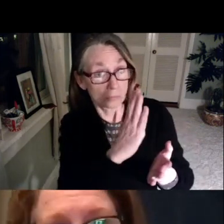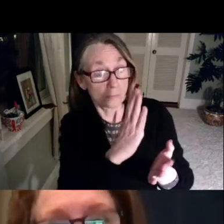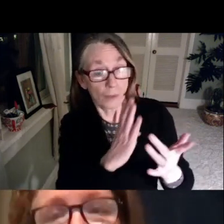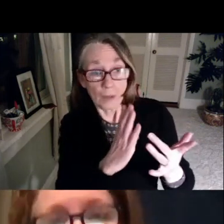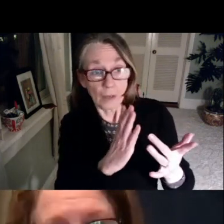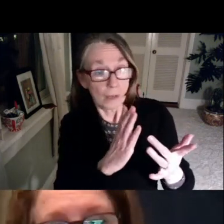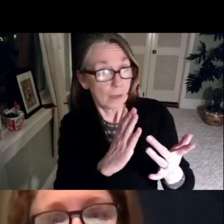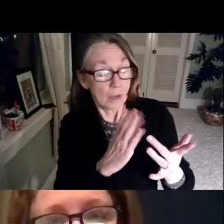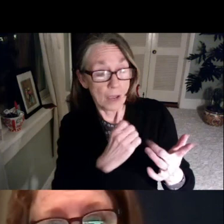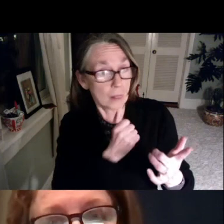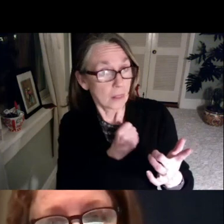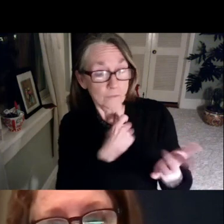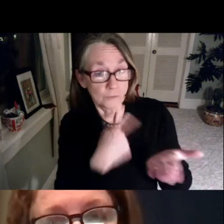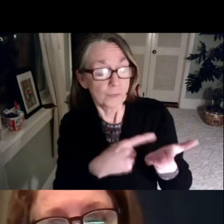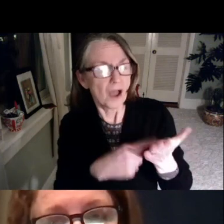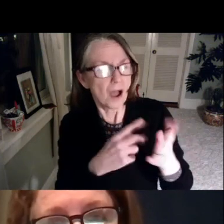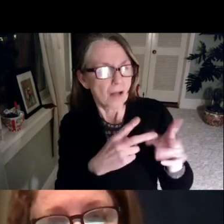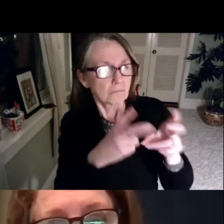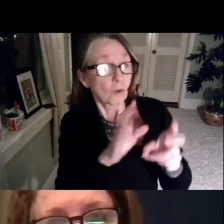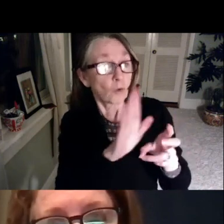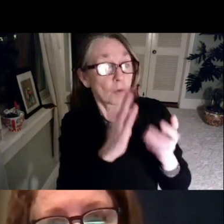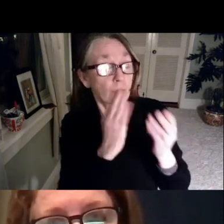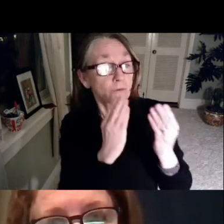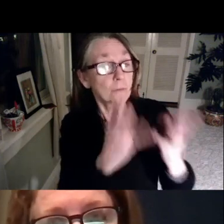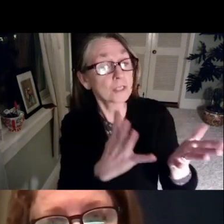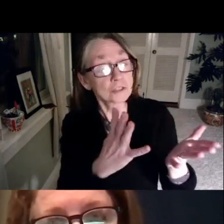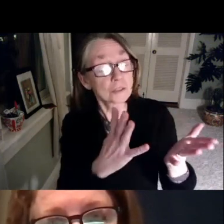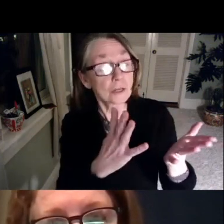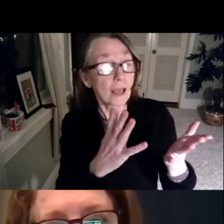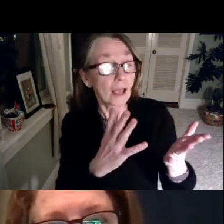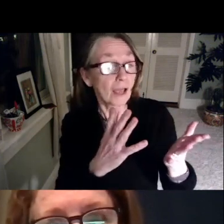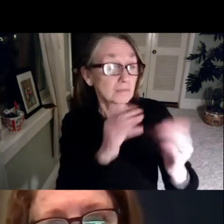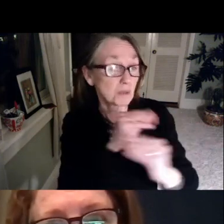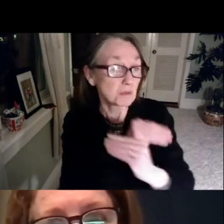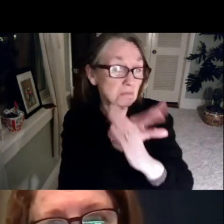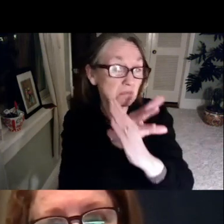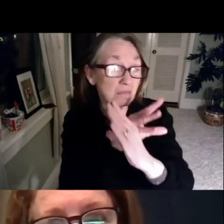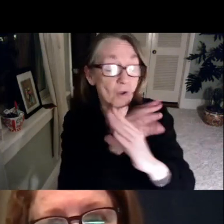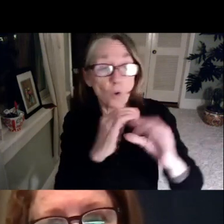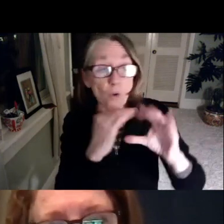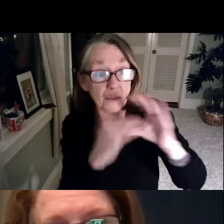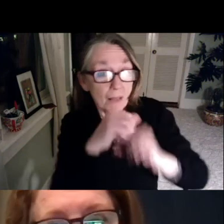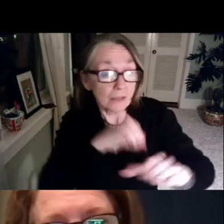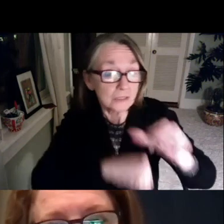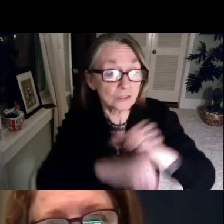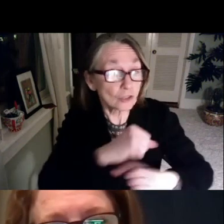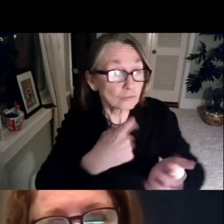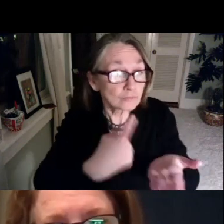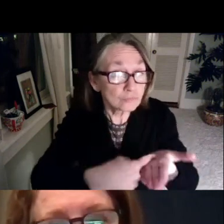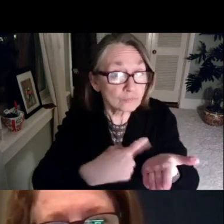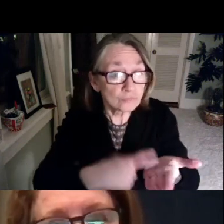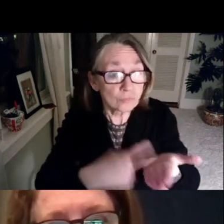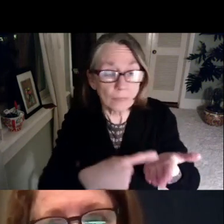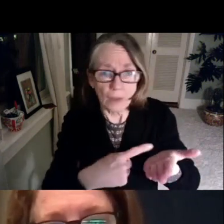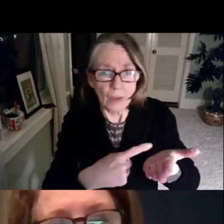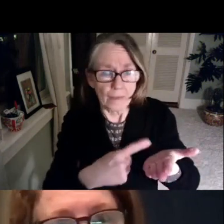so definitely I'll get your information, and if we can maybe email each other about that,